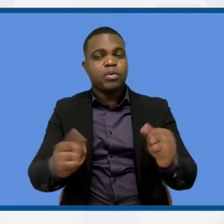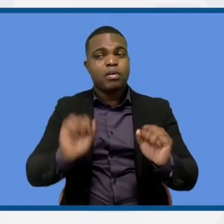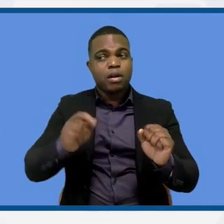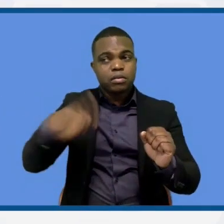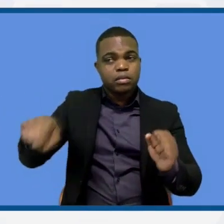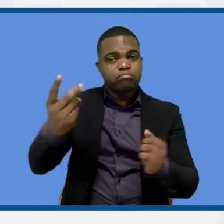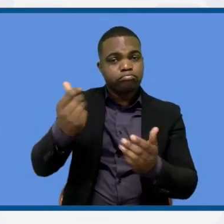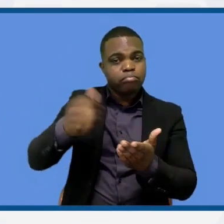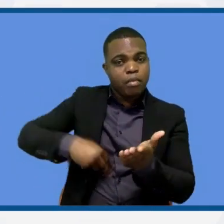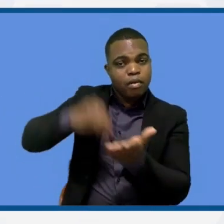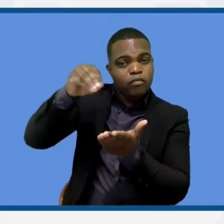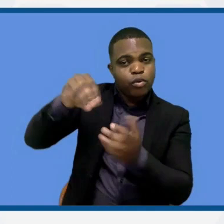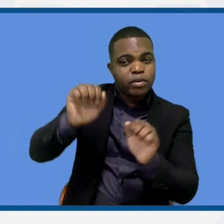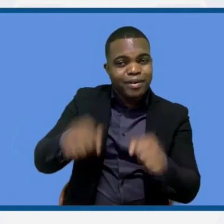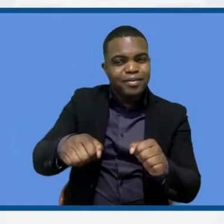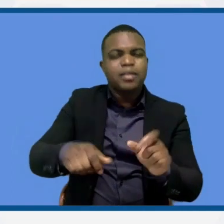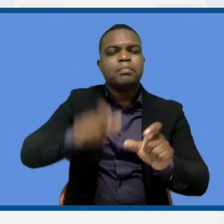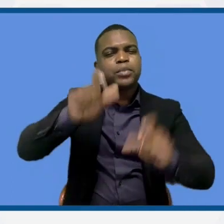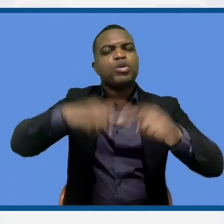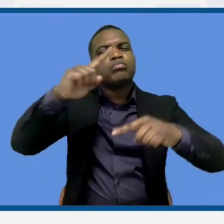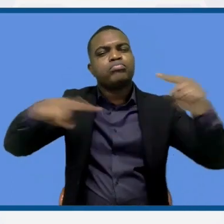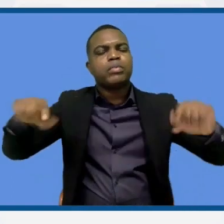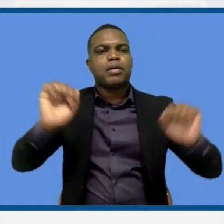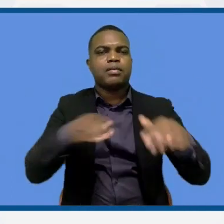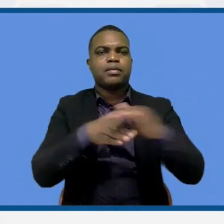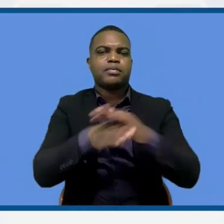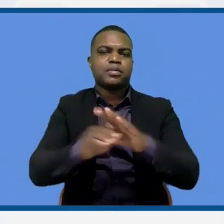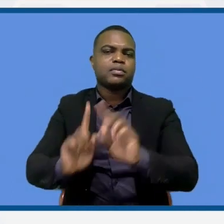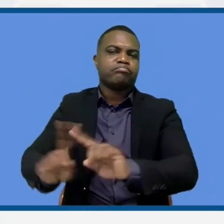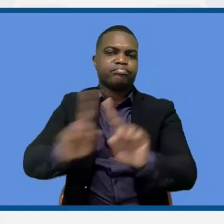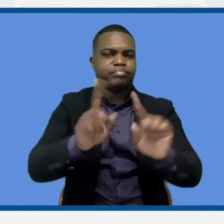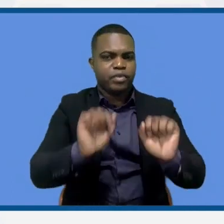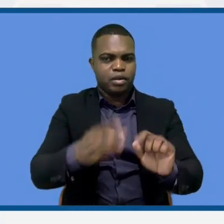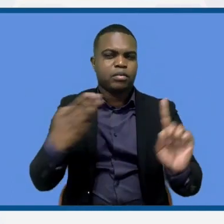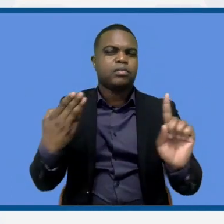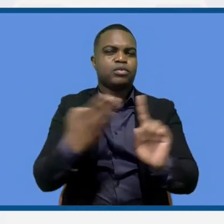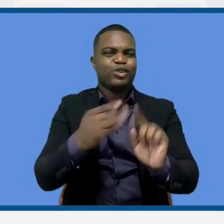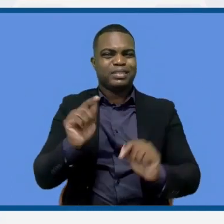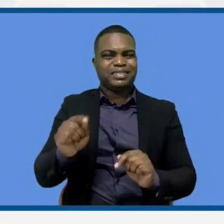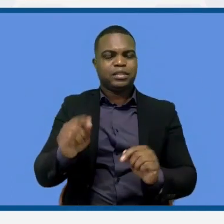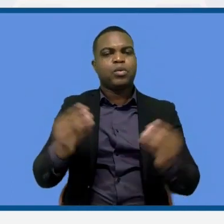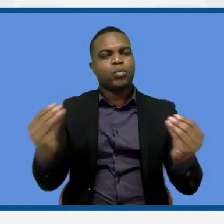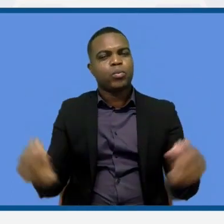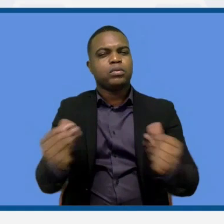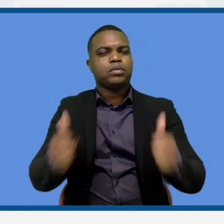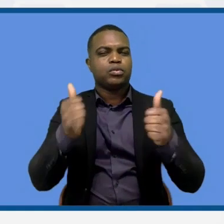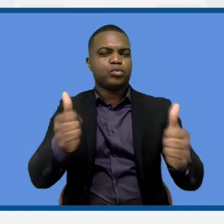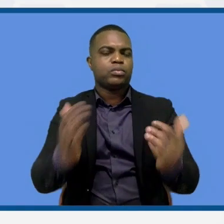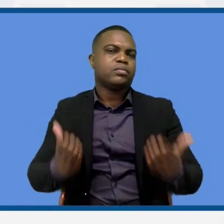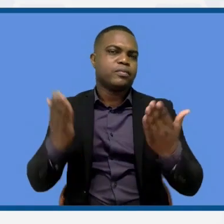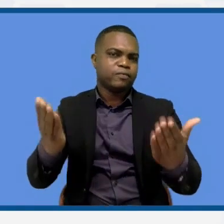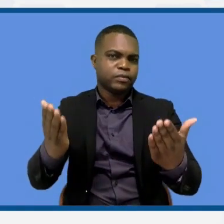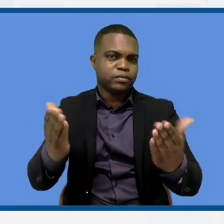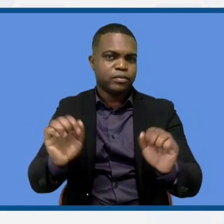no harm rule to not expose people to social, economic, or physical